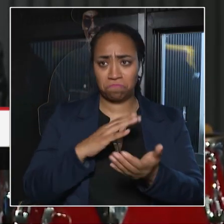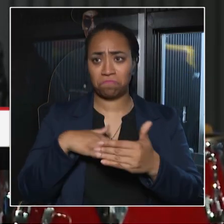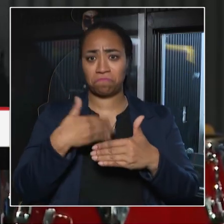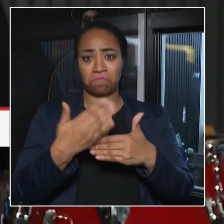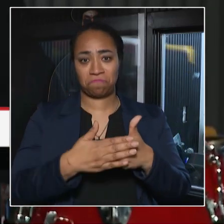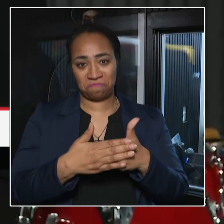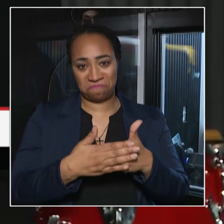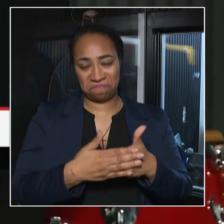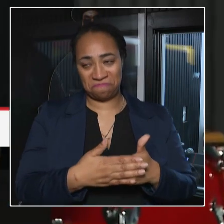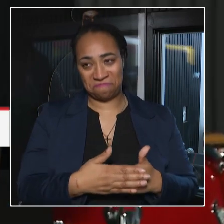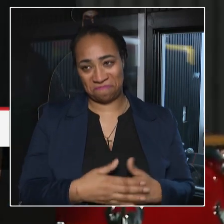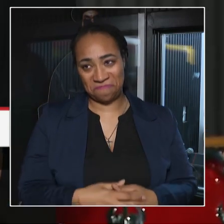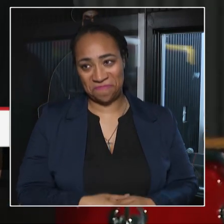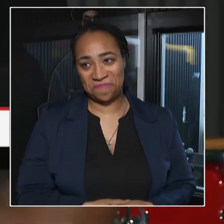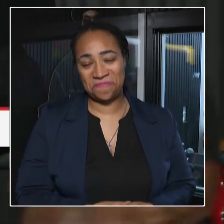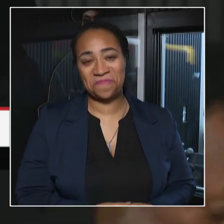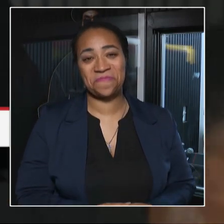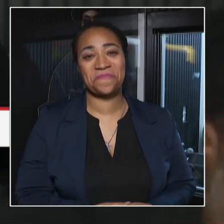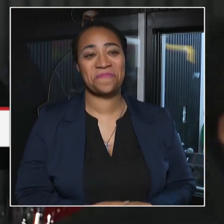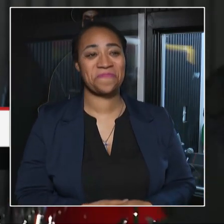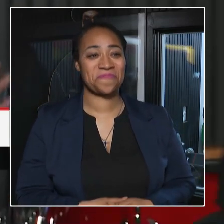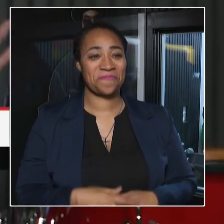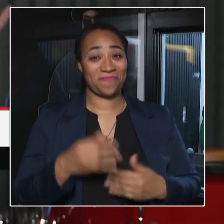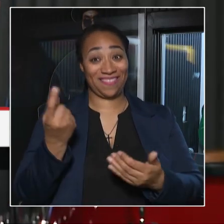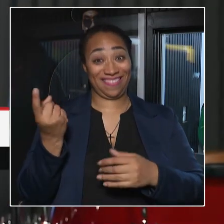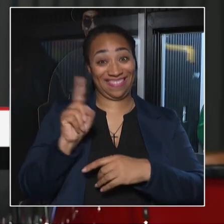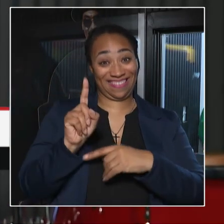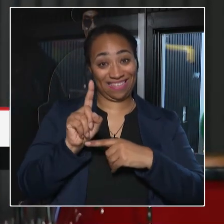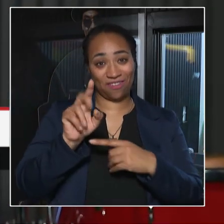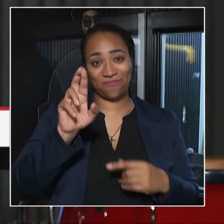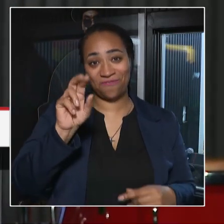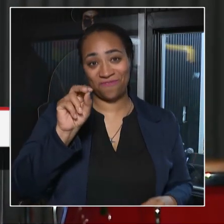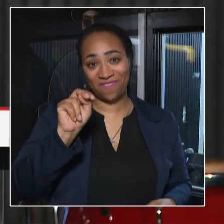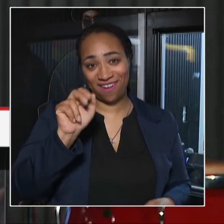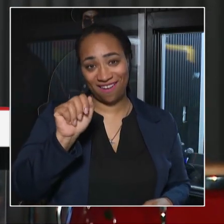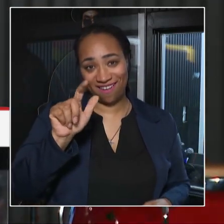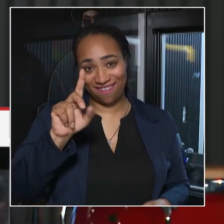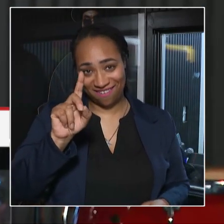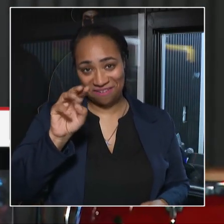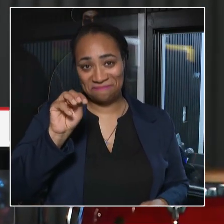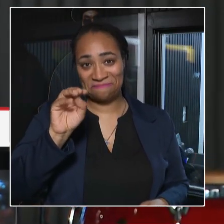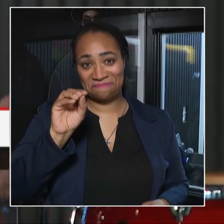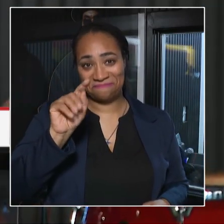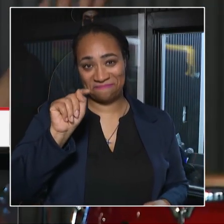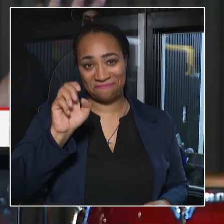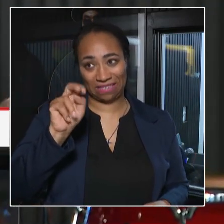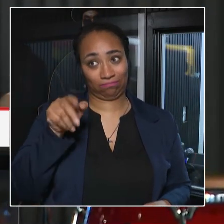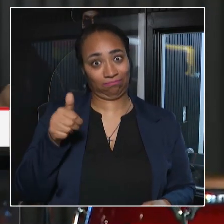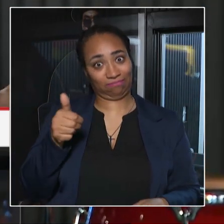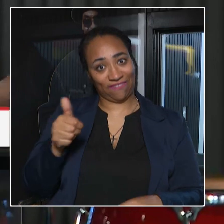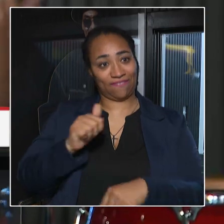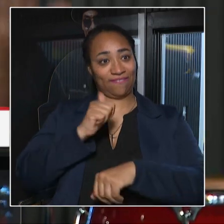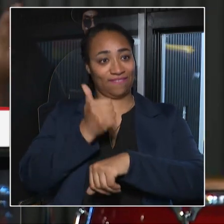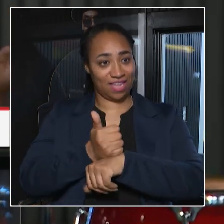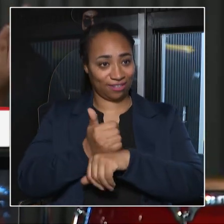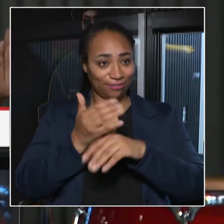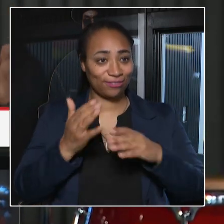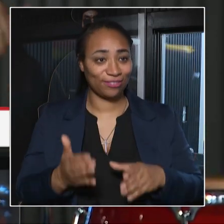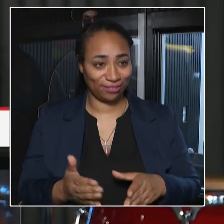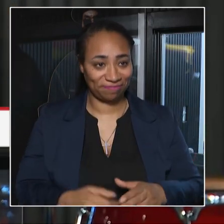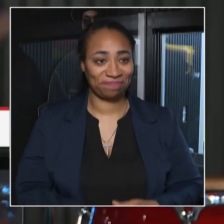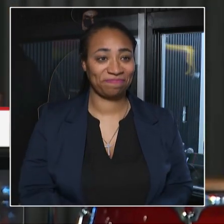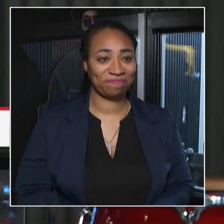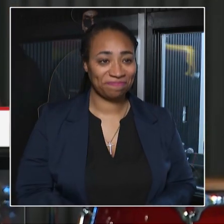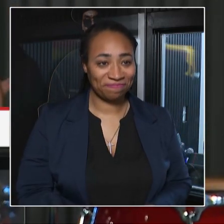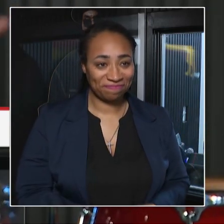Good morning, everyone. Good morning. I am Adara Davis. I am a part of the Go-Go